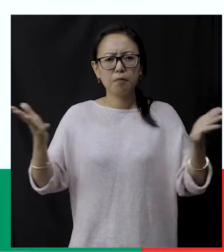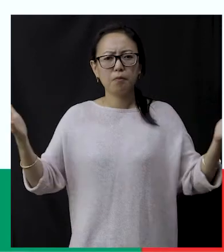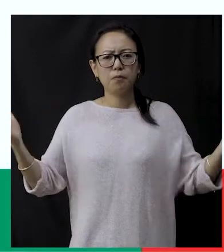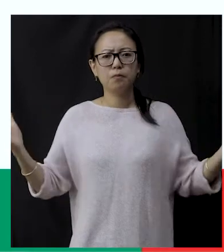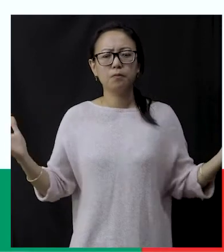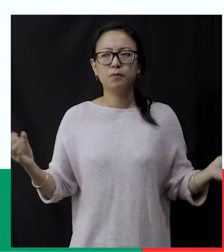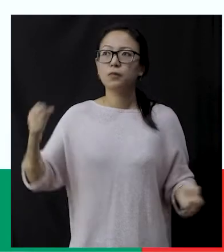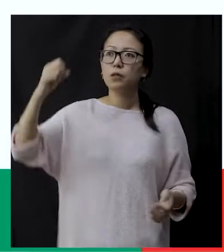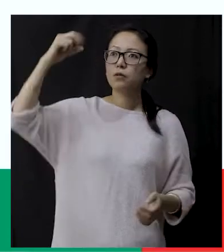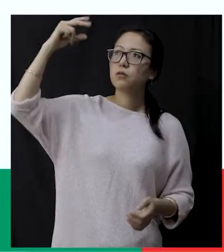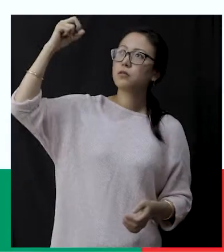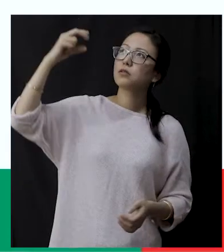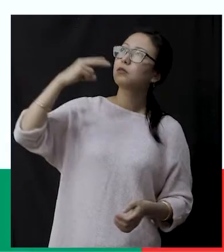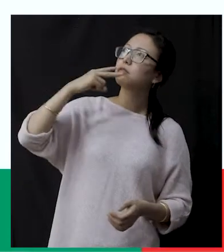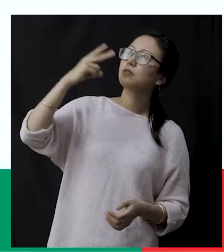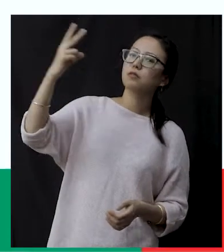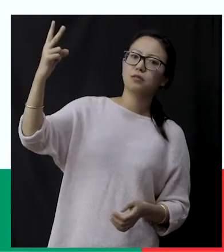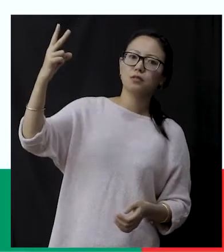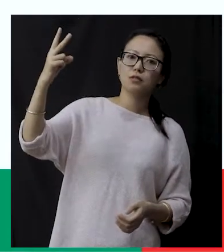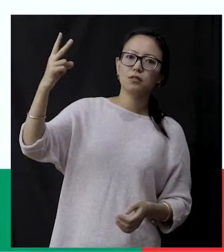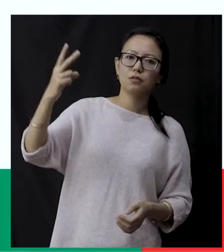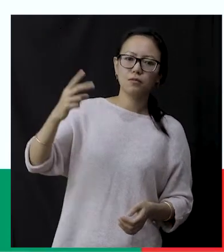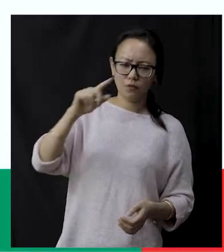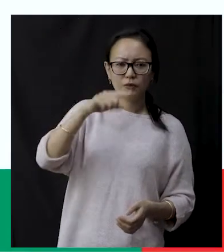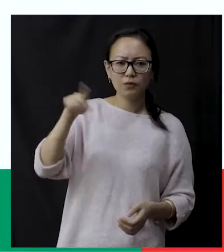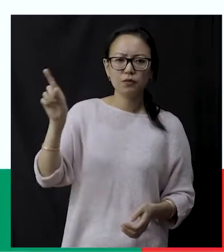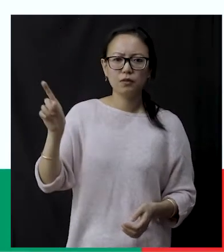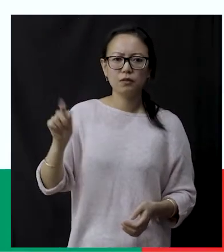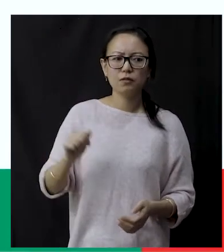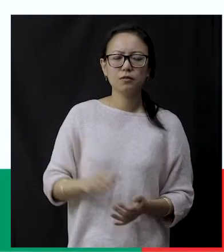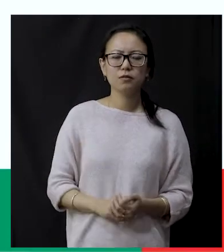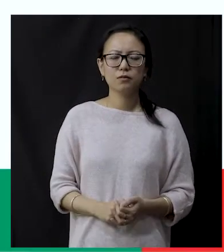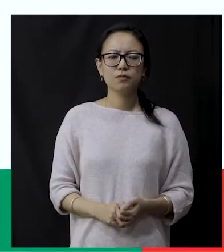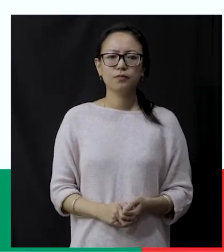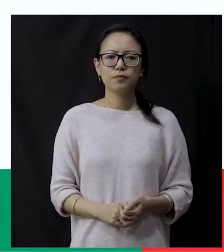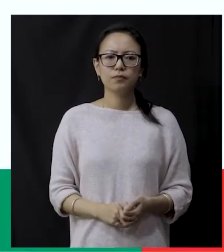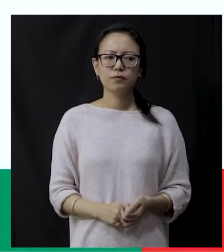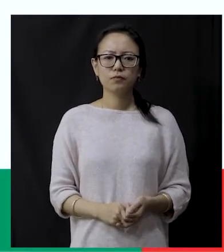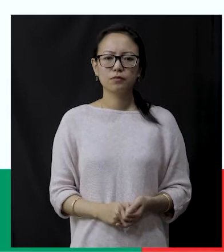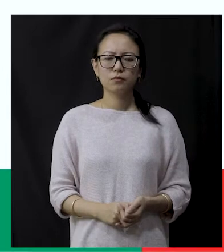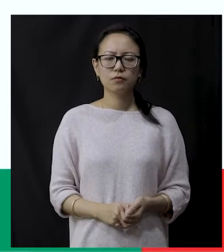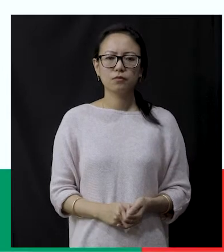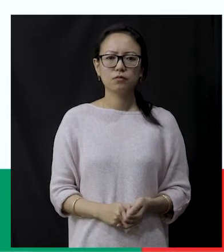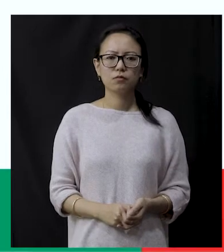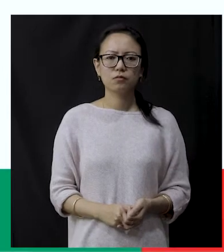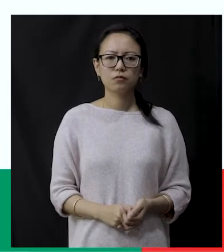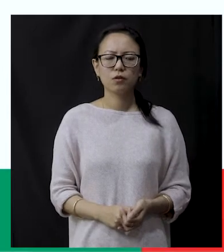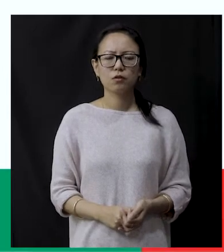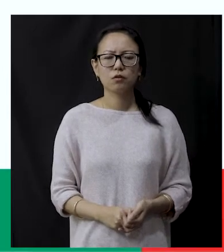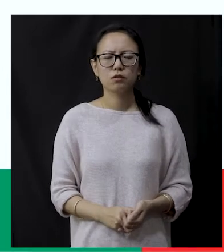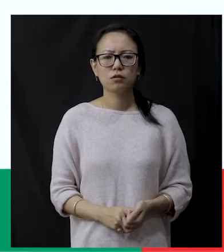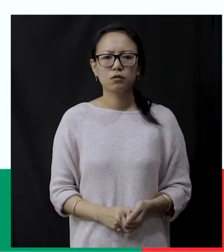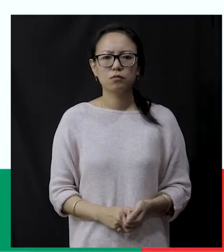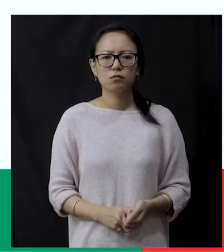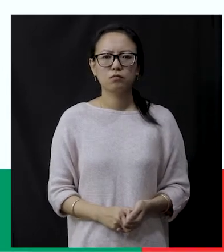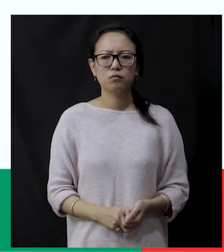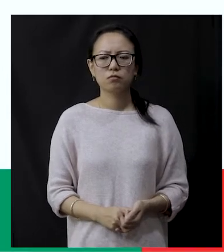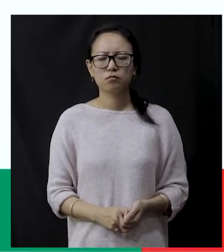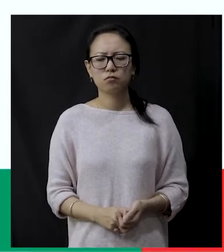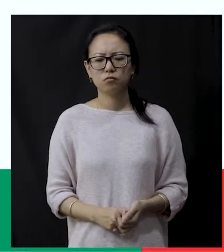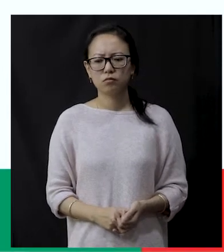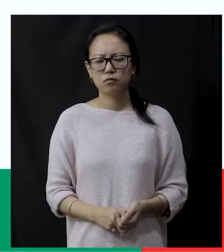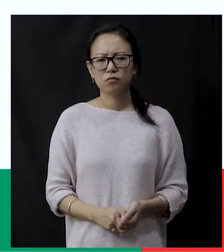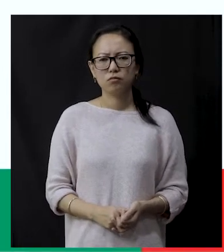thousands of stars twinkling. Okay, and ever since you start your